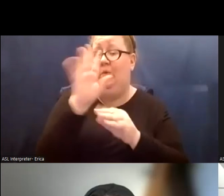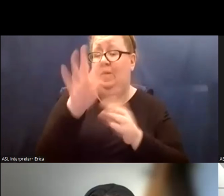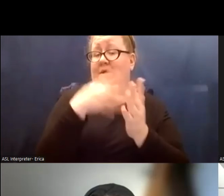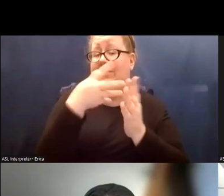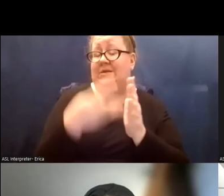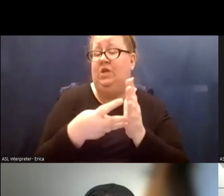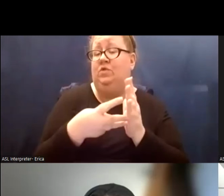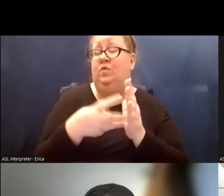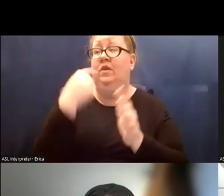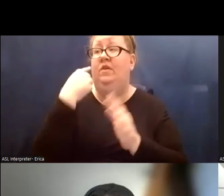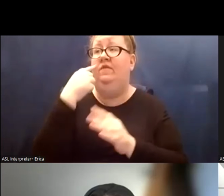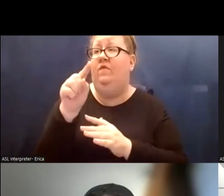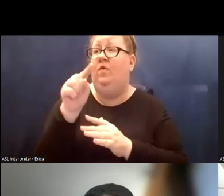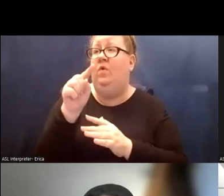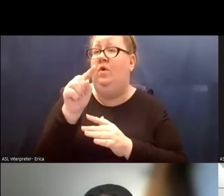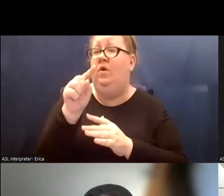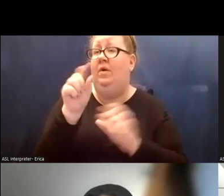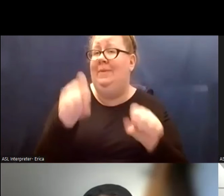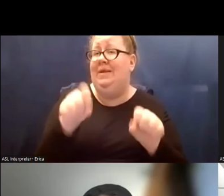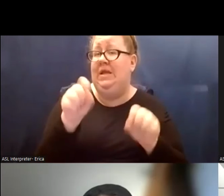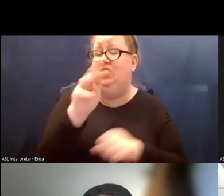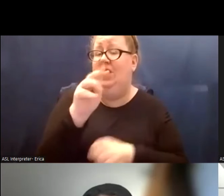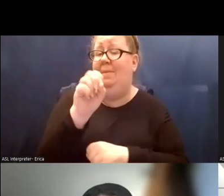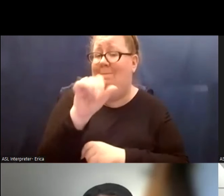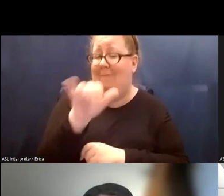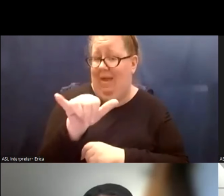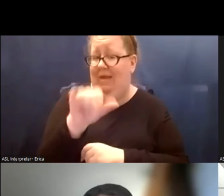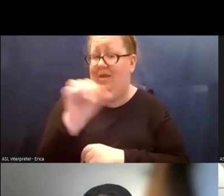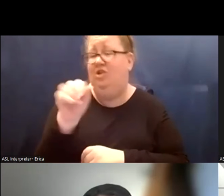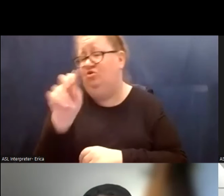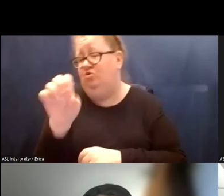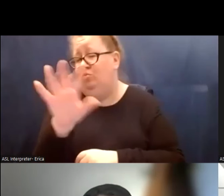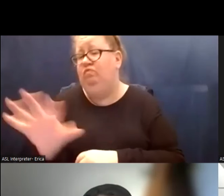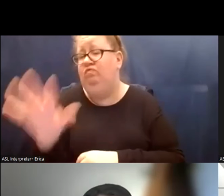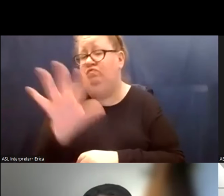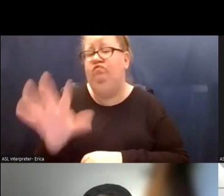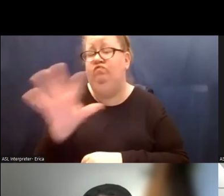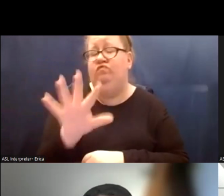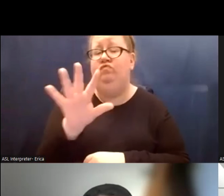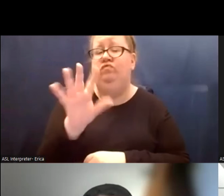for, you know, potentially May, June, where we're going to be